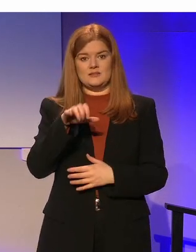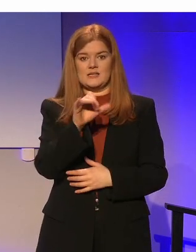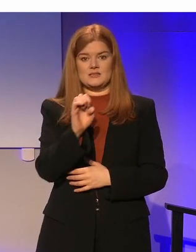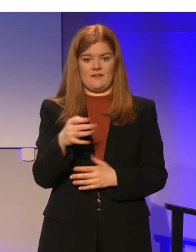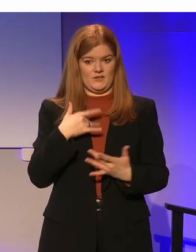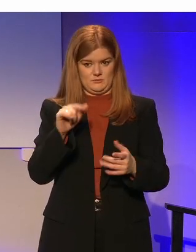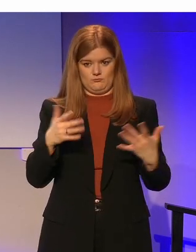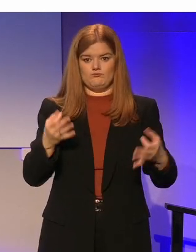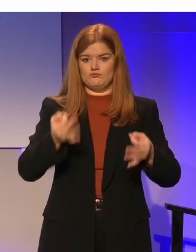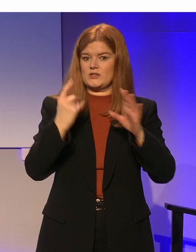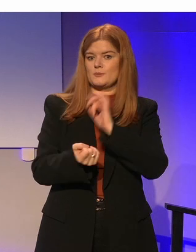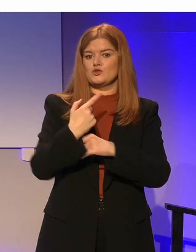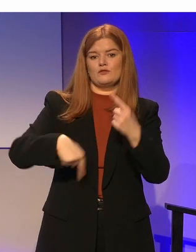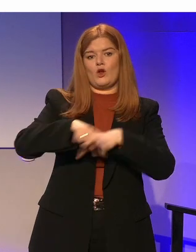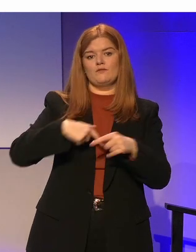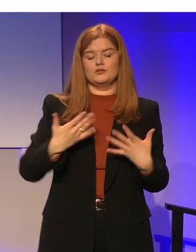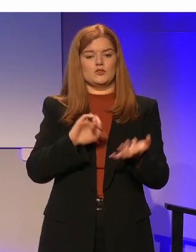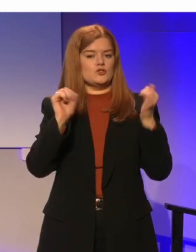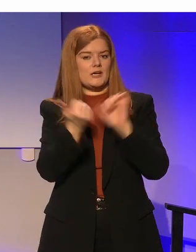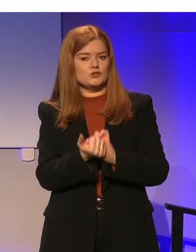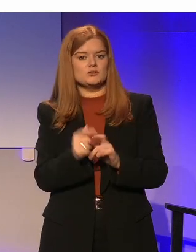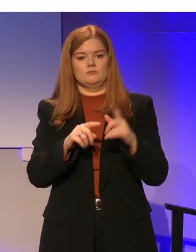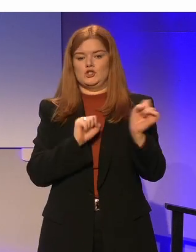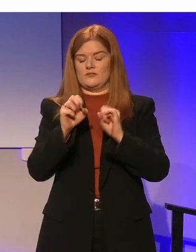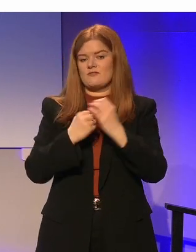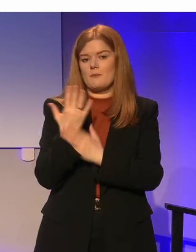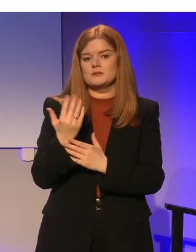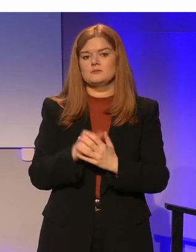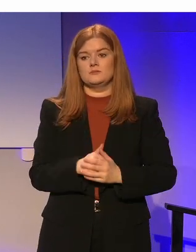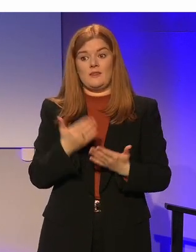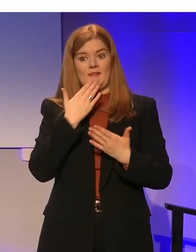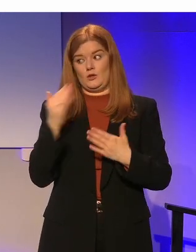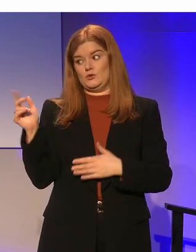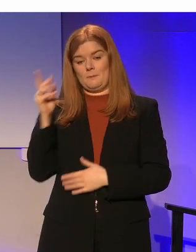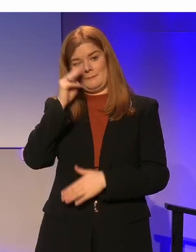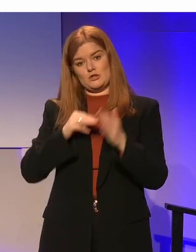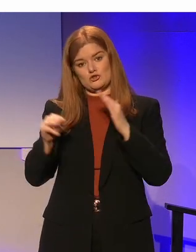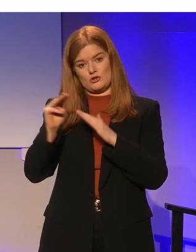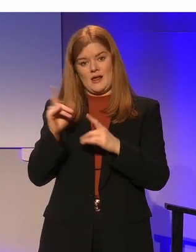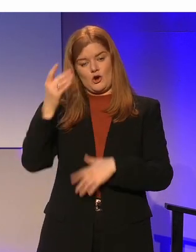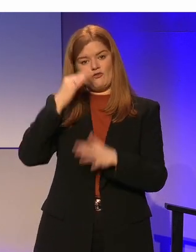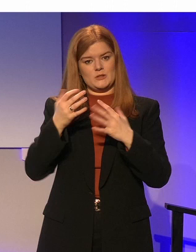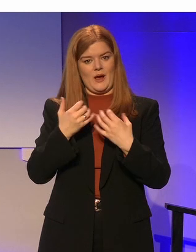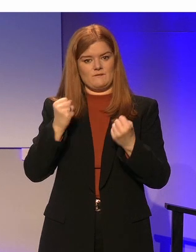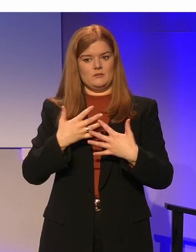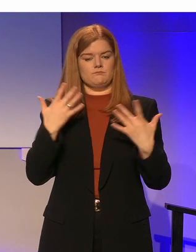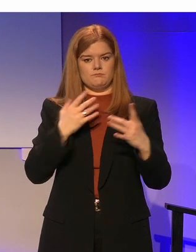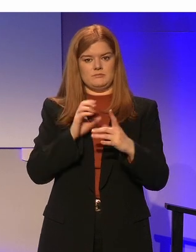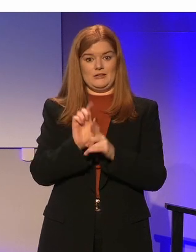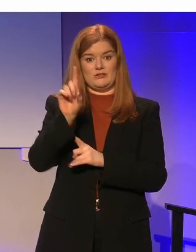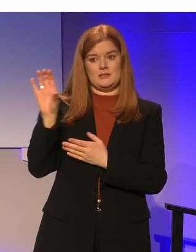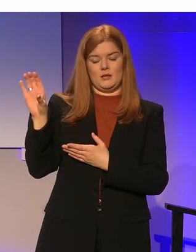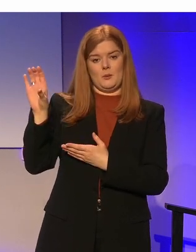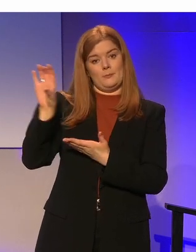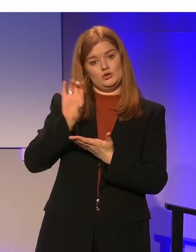think this is a huge opportunity for us for changes and for service developments. Thanks to the Minister and the Government, we have a significant increase in budget,